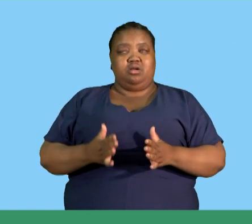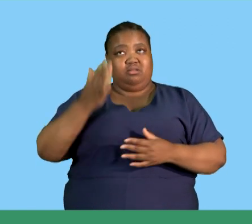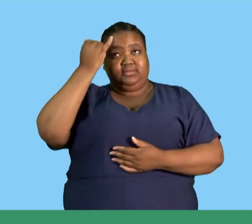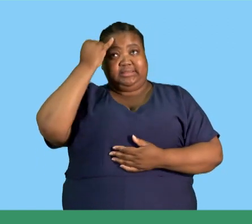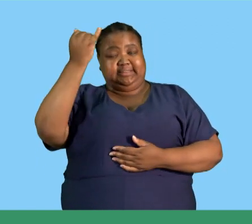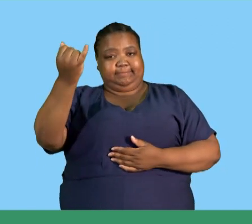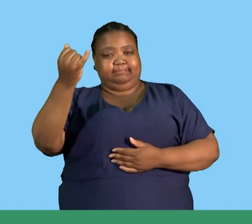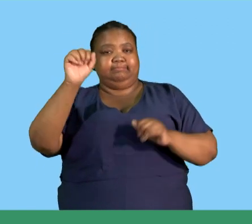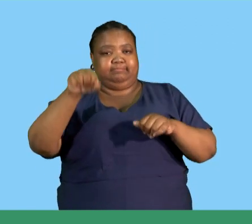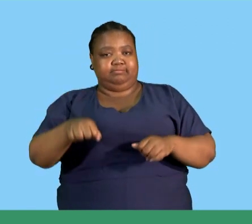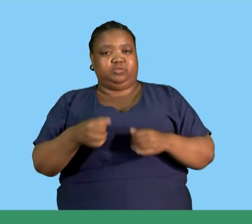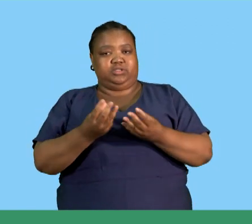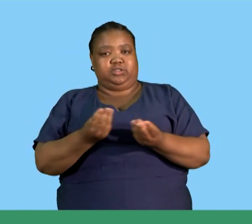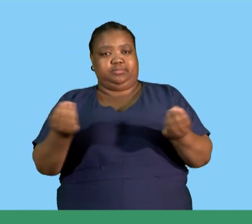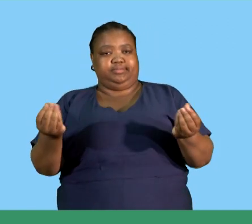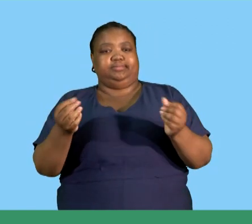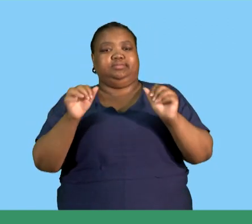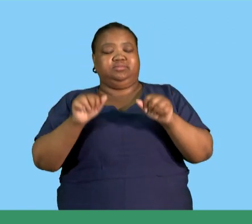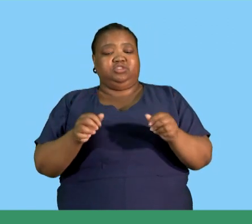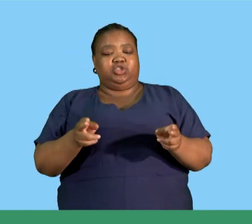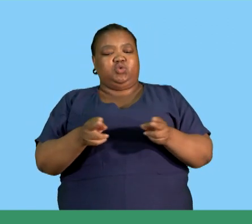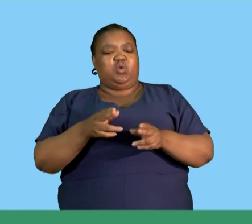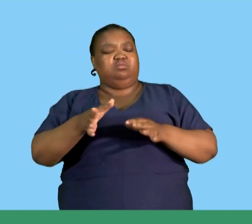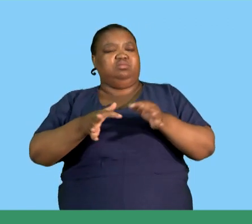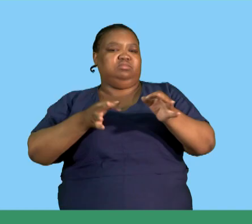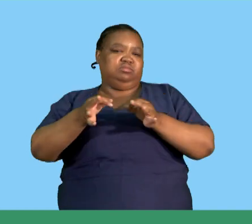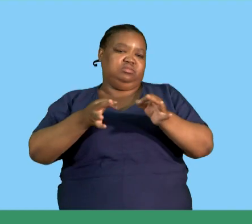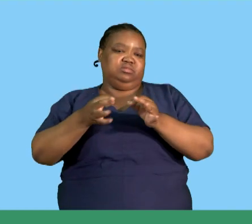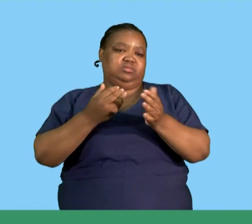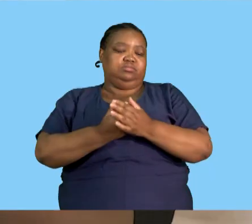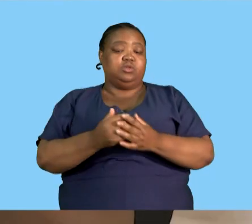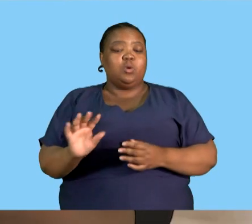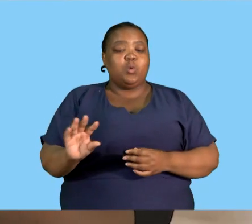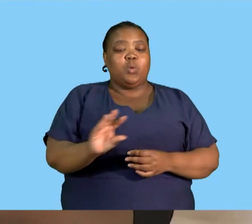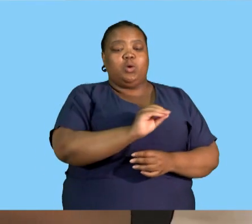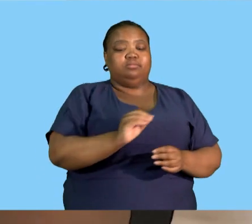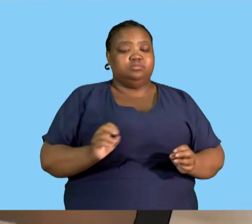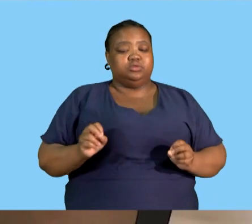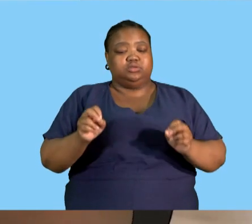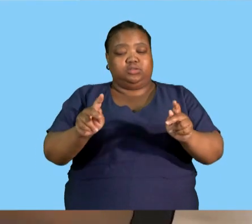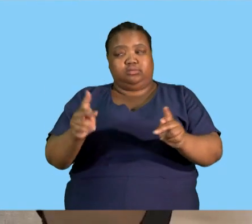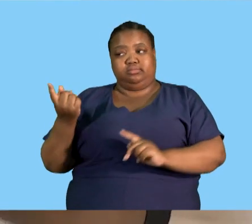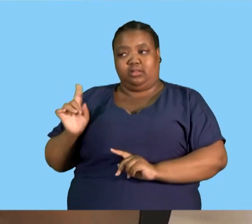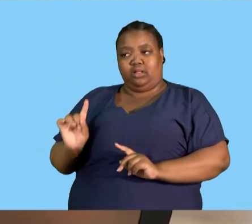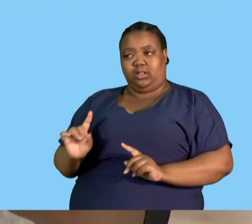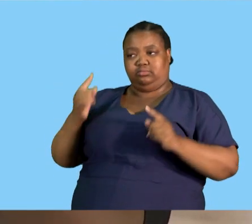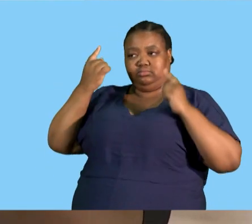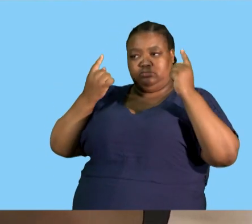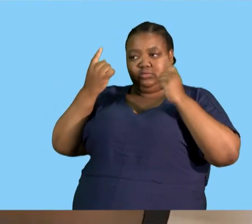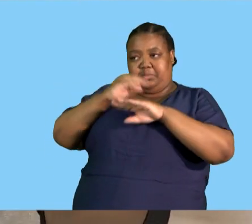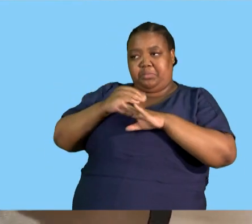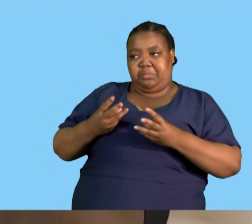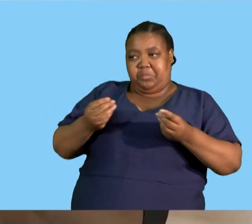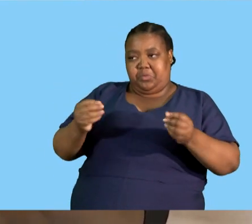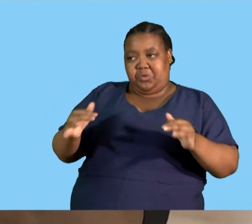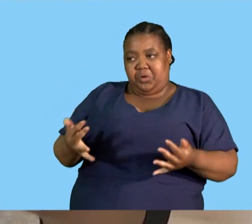of his or her ideas or solutions with a short explanation. So everybody is given a chance to come and present their